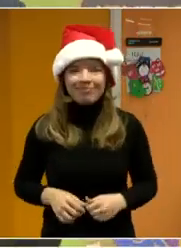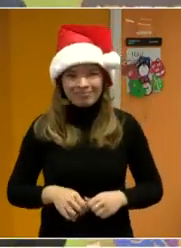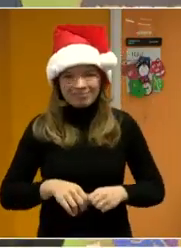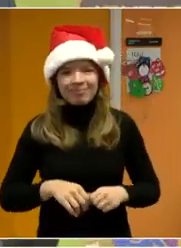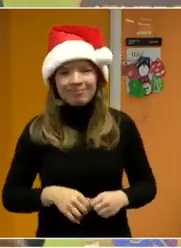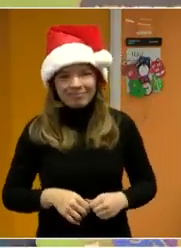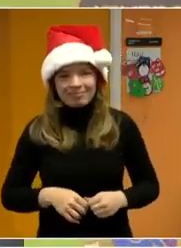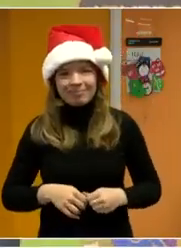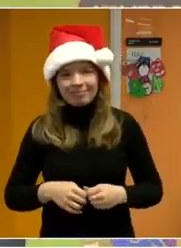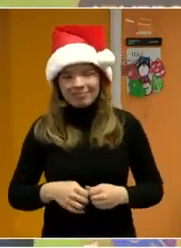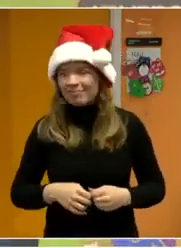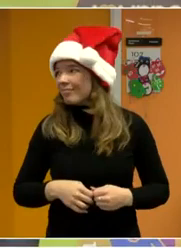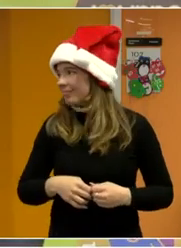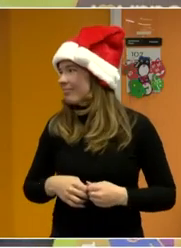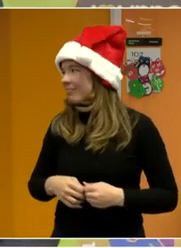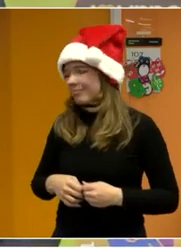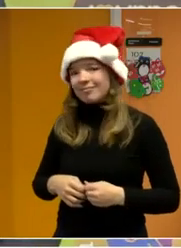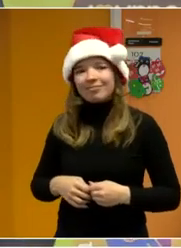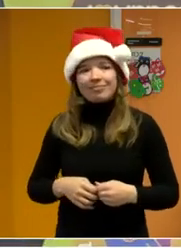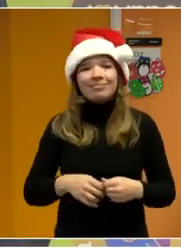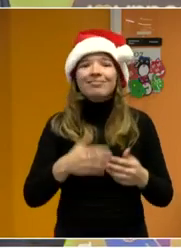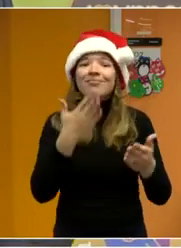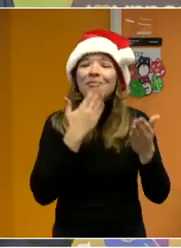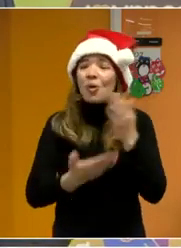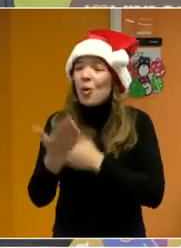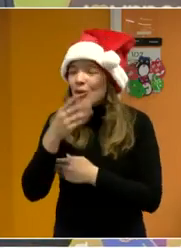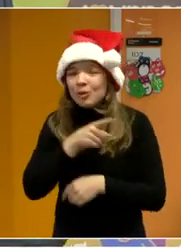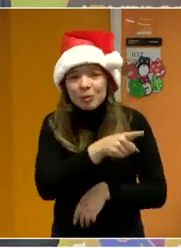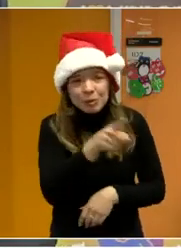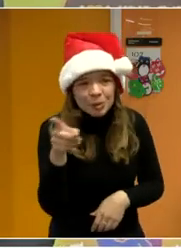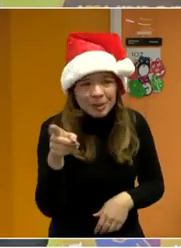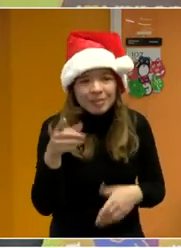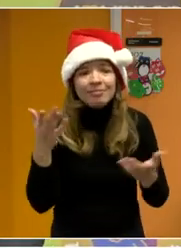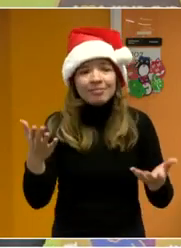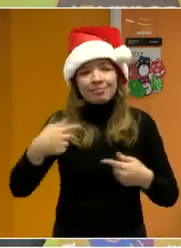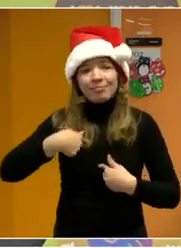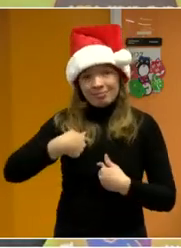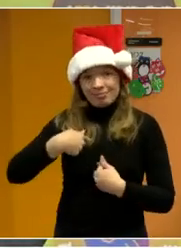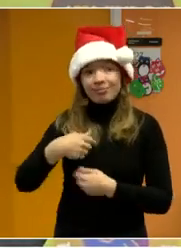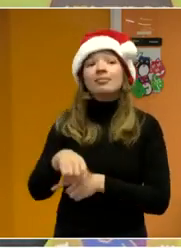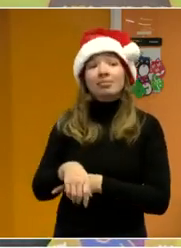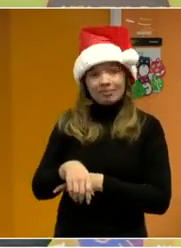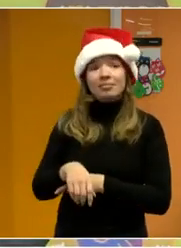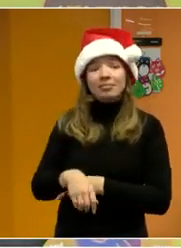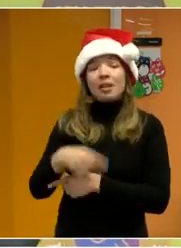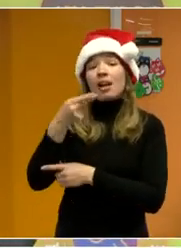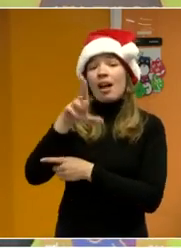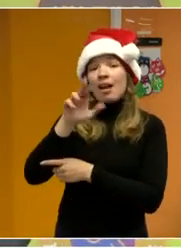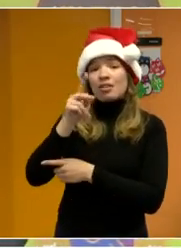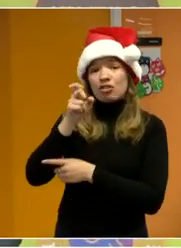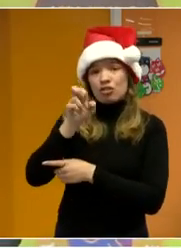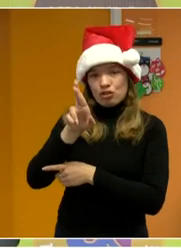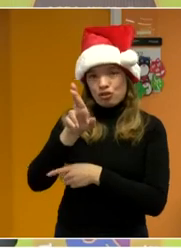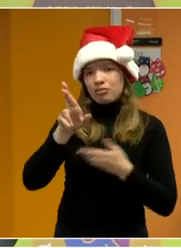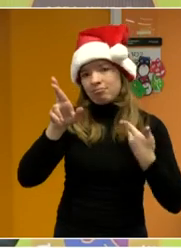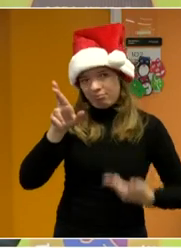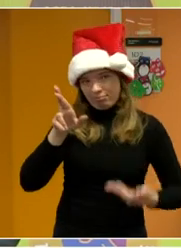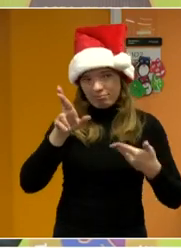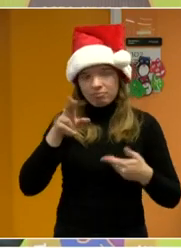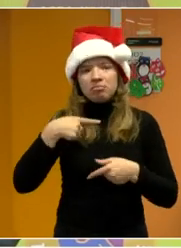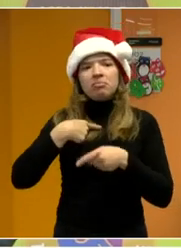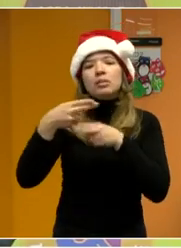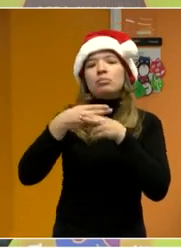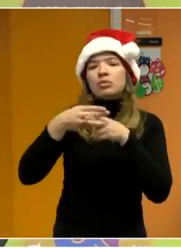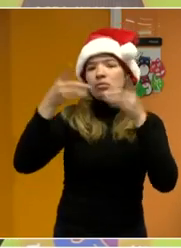All right, good morning, everyone. My name is Delano Hunter, and I'm proud to serve as the Interim Executive Director of the